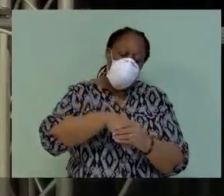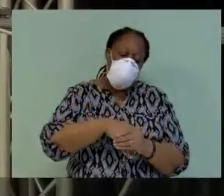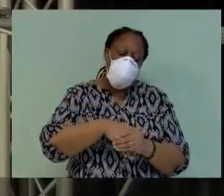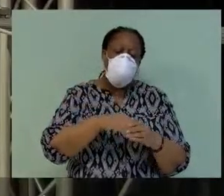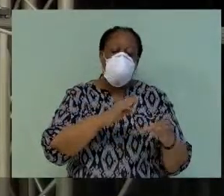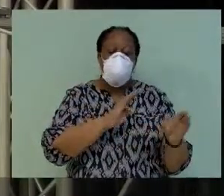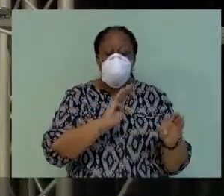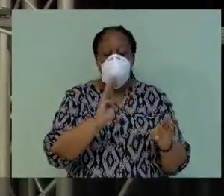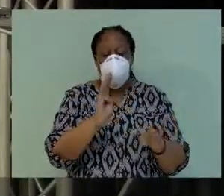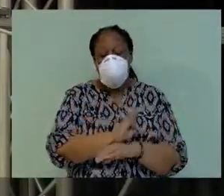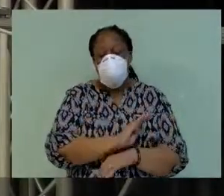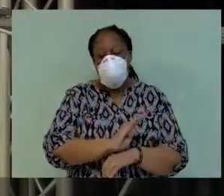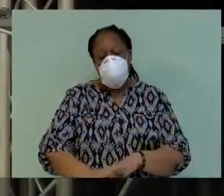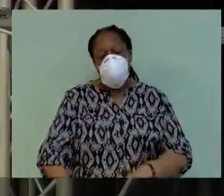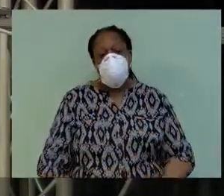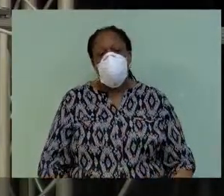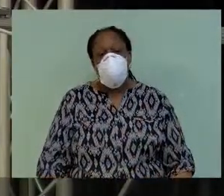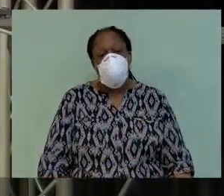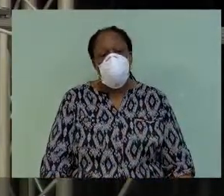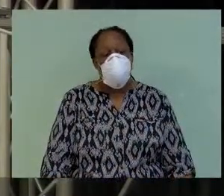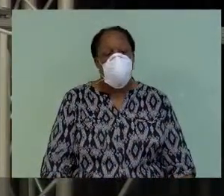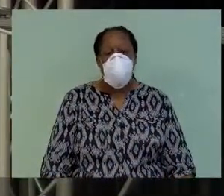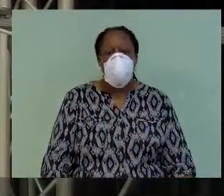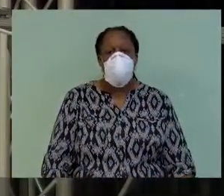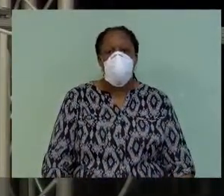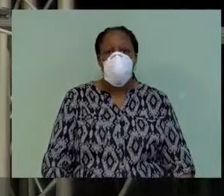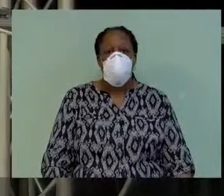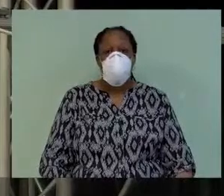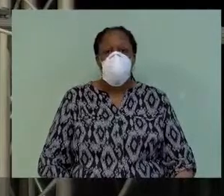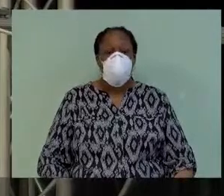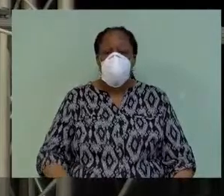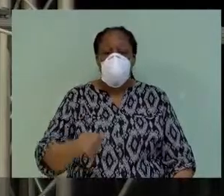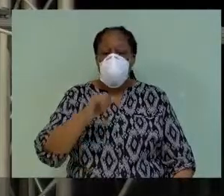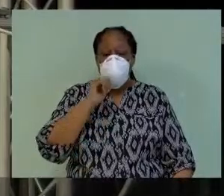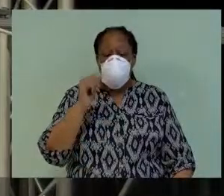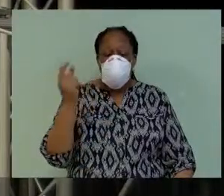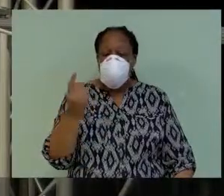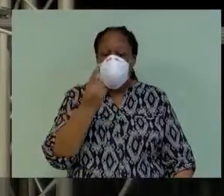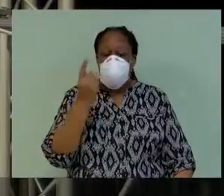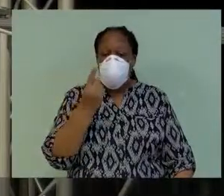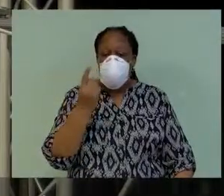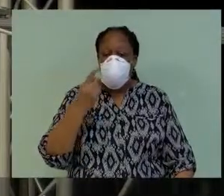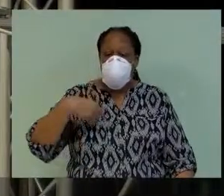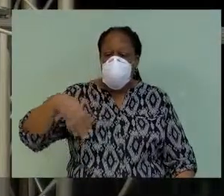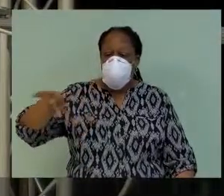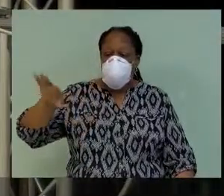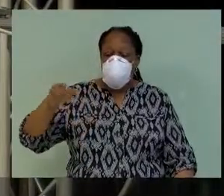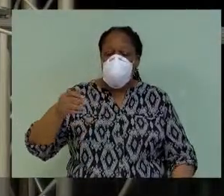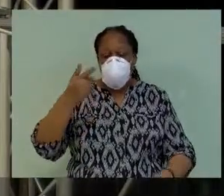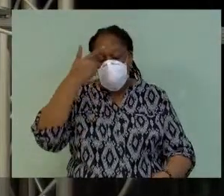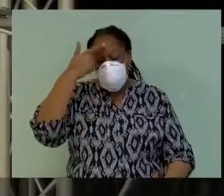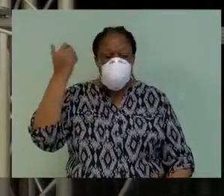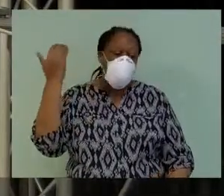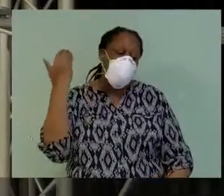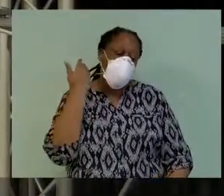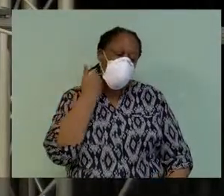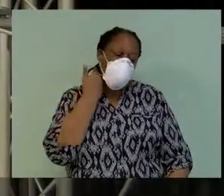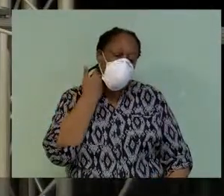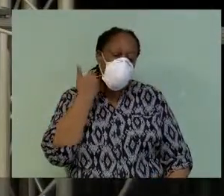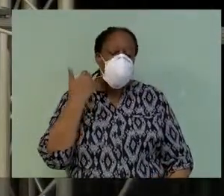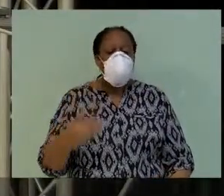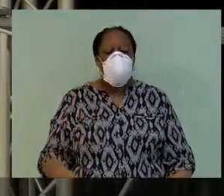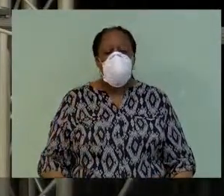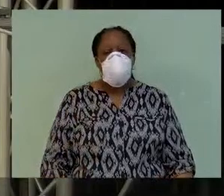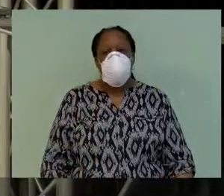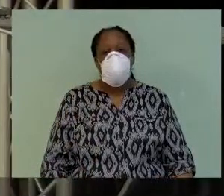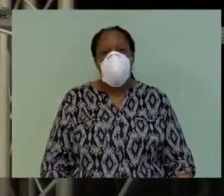The other important point to be made here, though, is not just enough to turn somebody back with a fever, because if we are saying that you're turning them